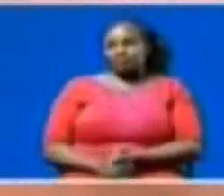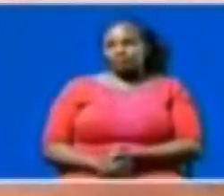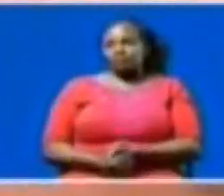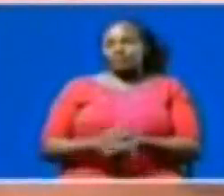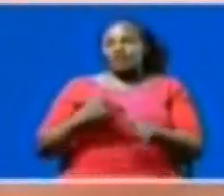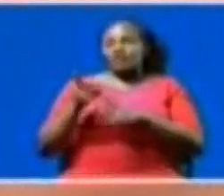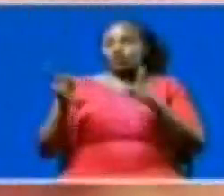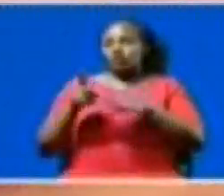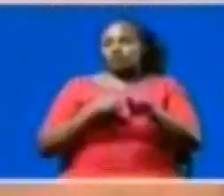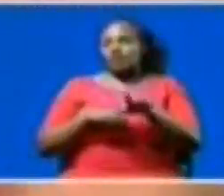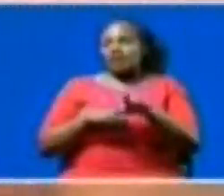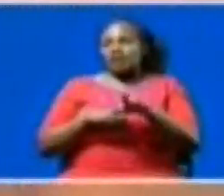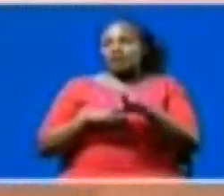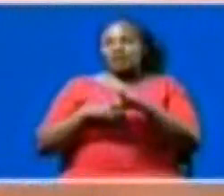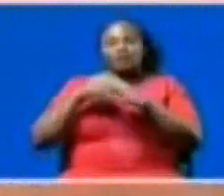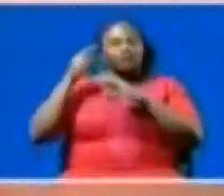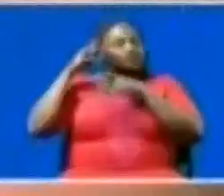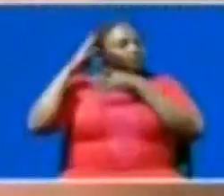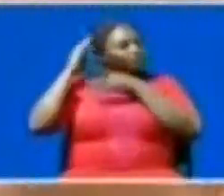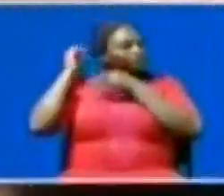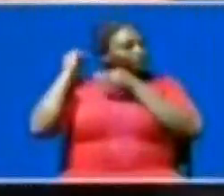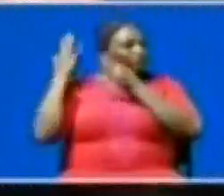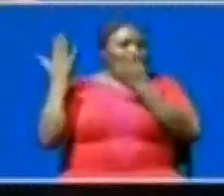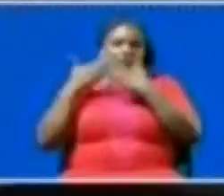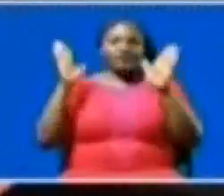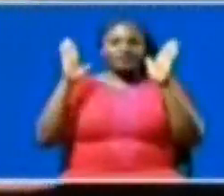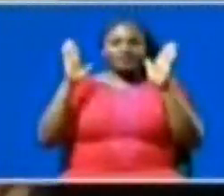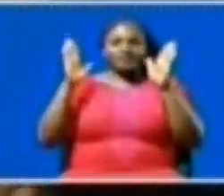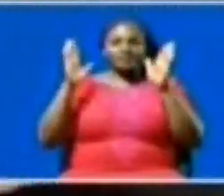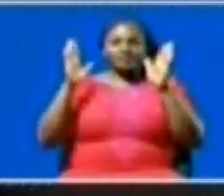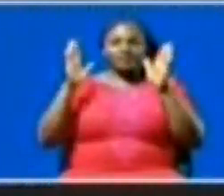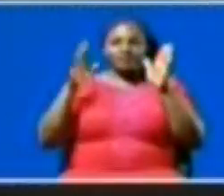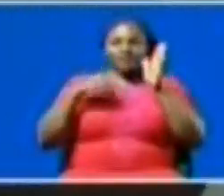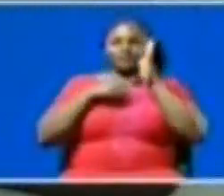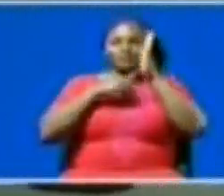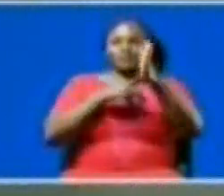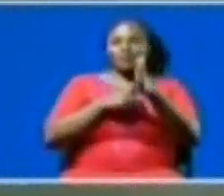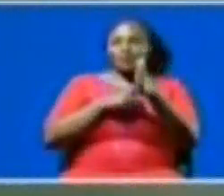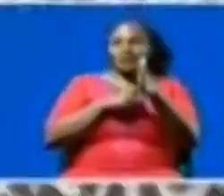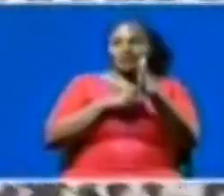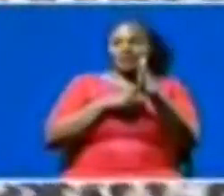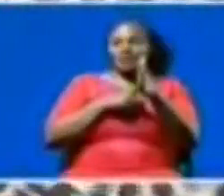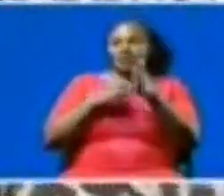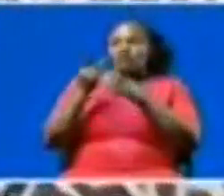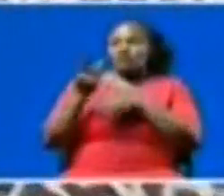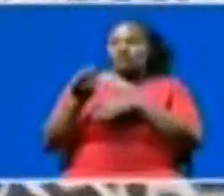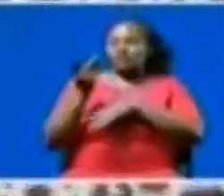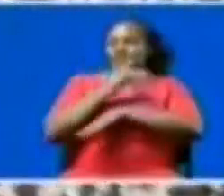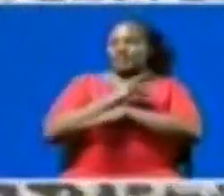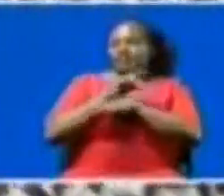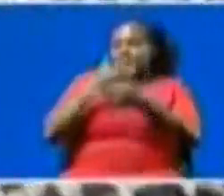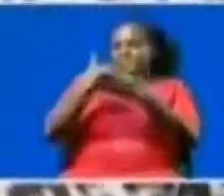Within no time, Sophie's long, healthy hair has gone. Quite remarkable, considering just a few days